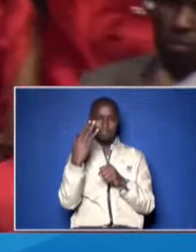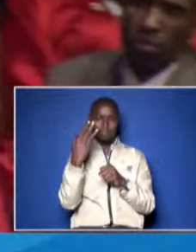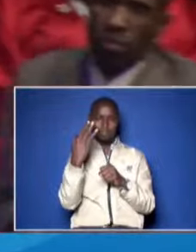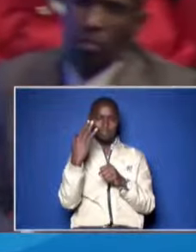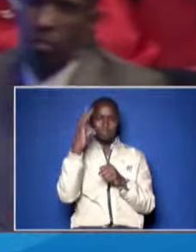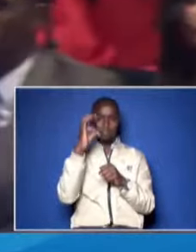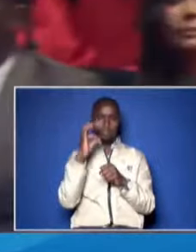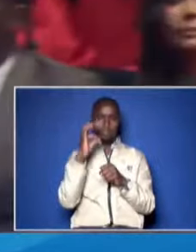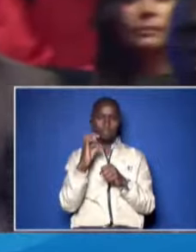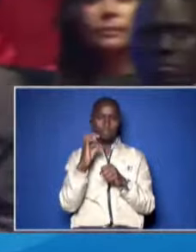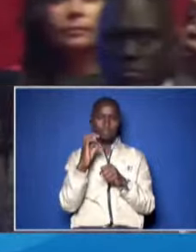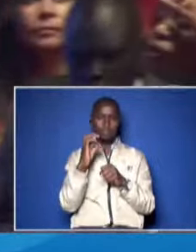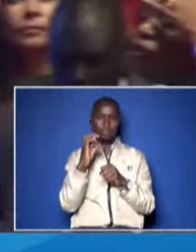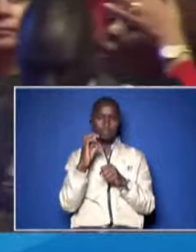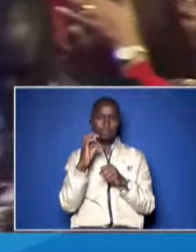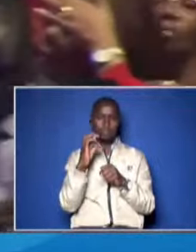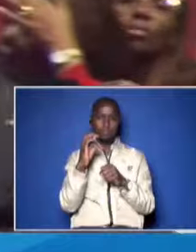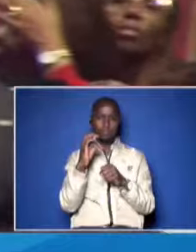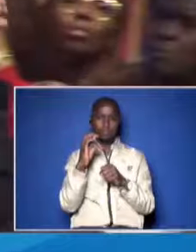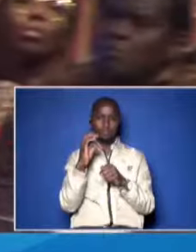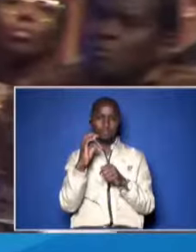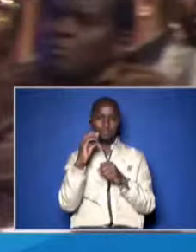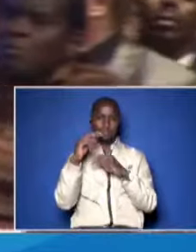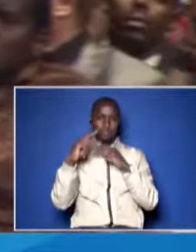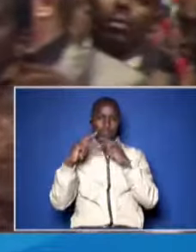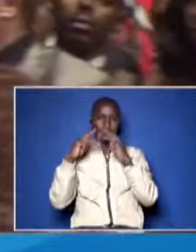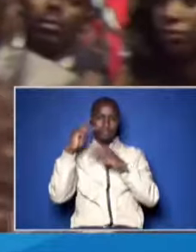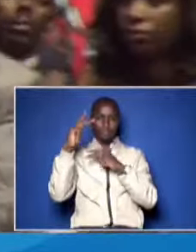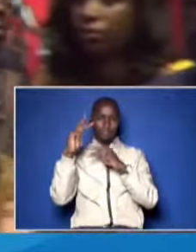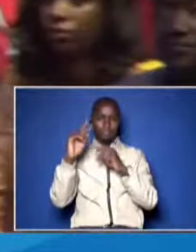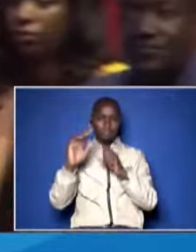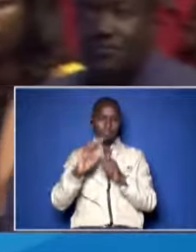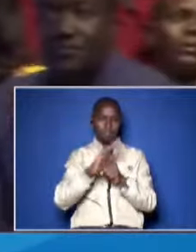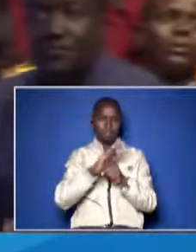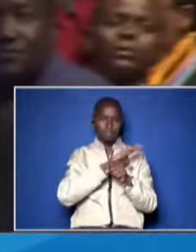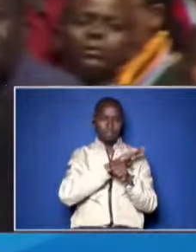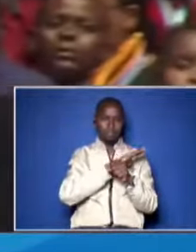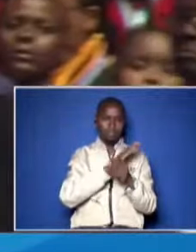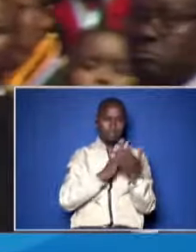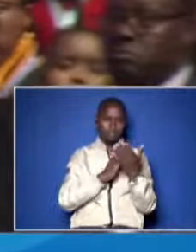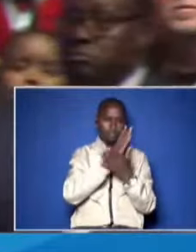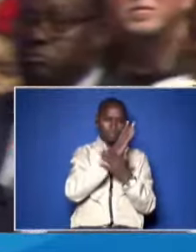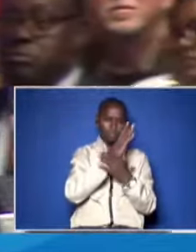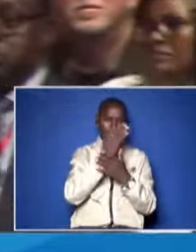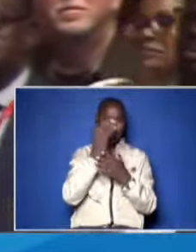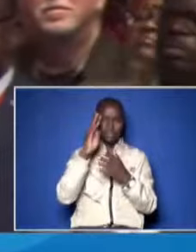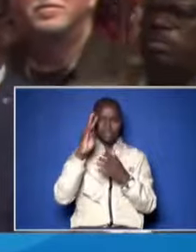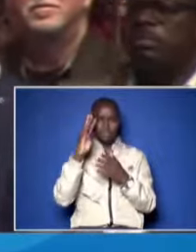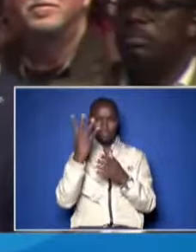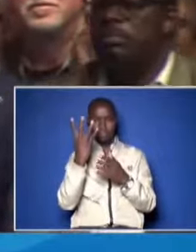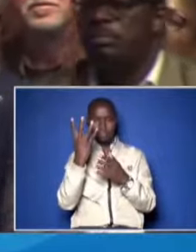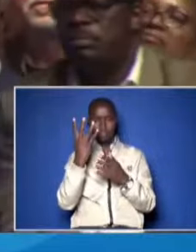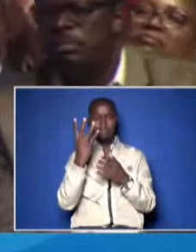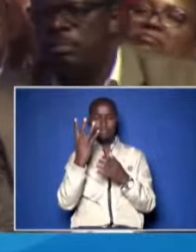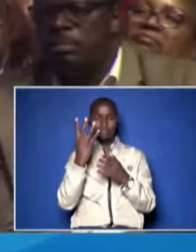332 prophecies fulfilled dealing with the first coming of Jesus to